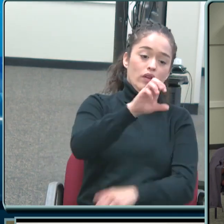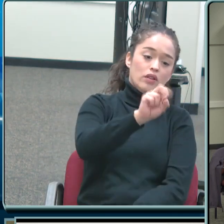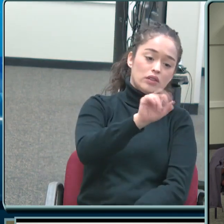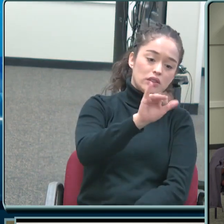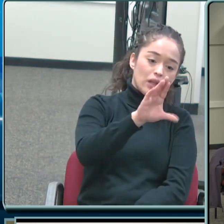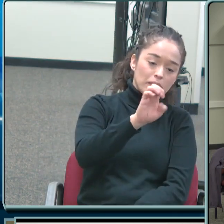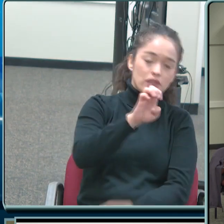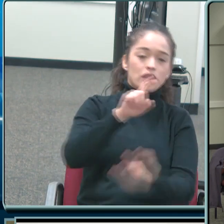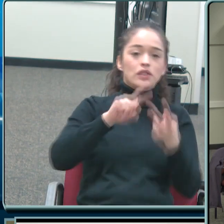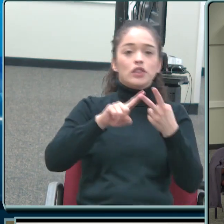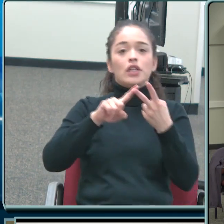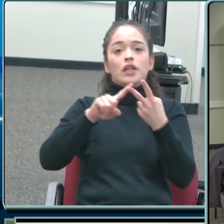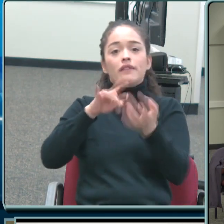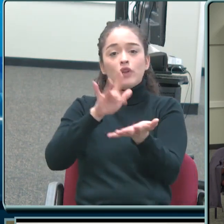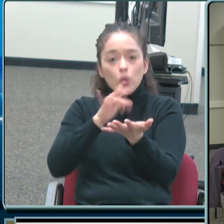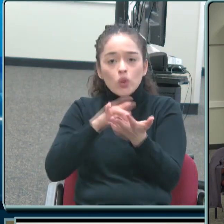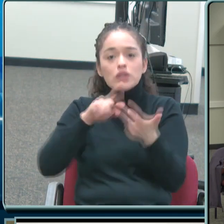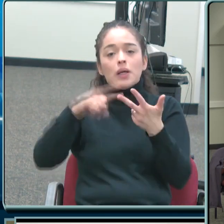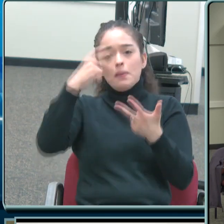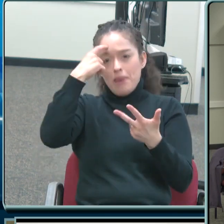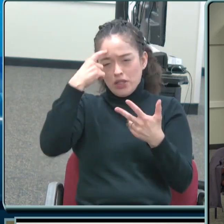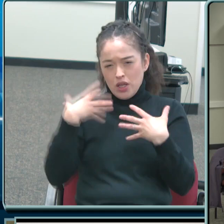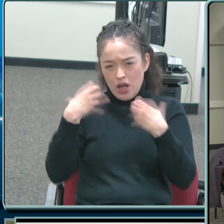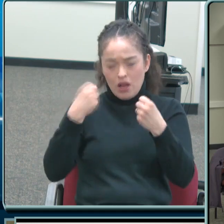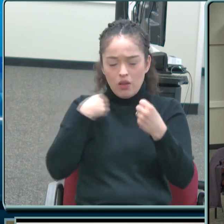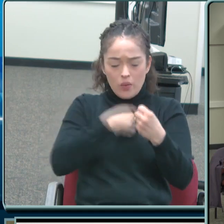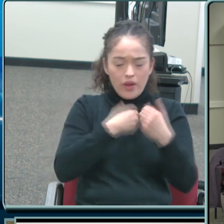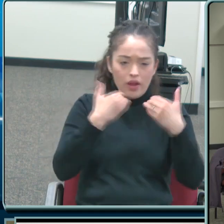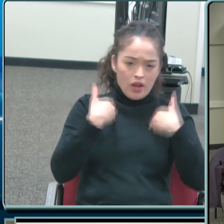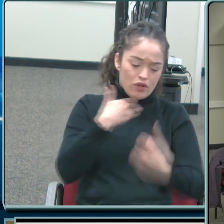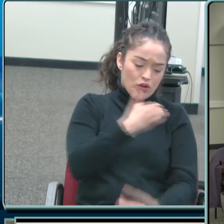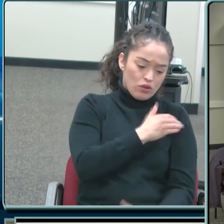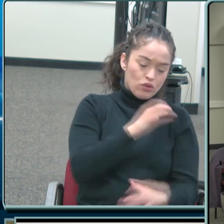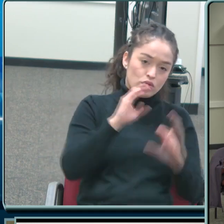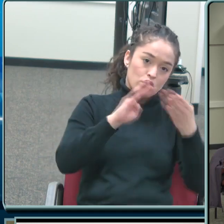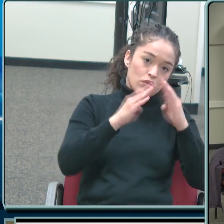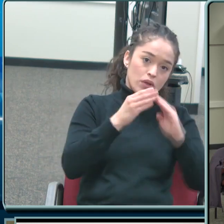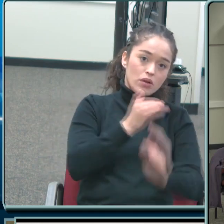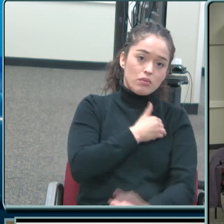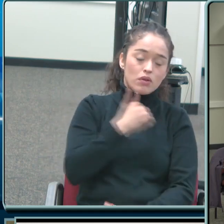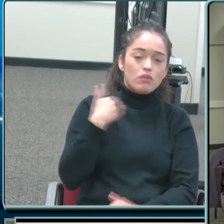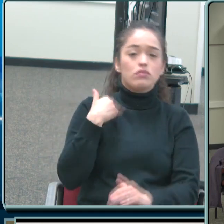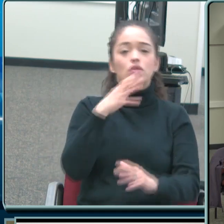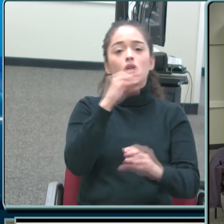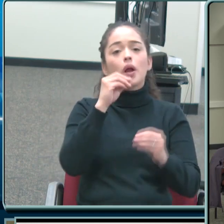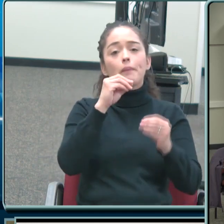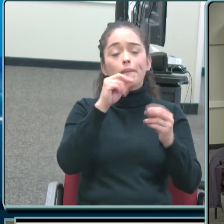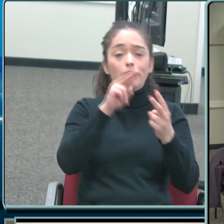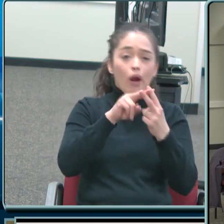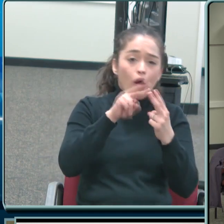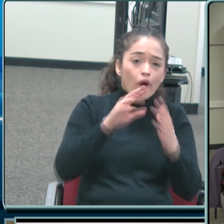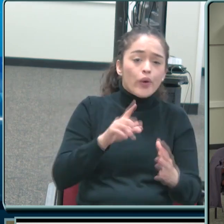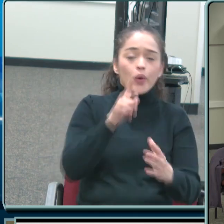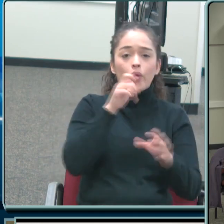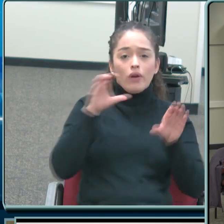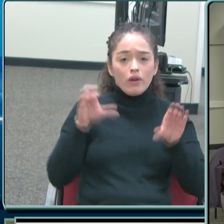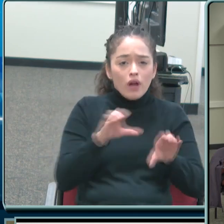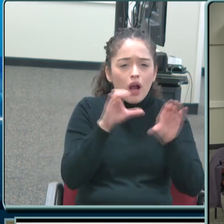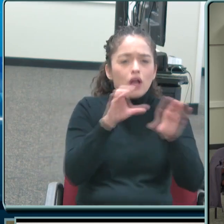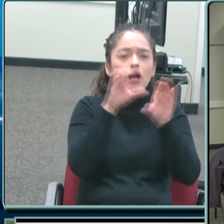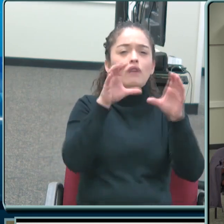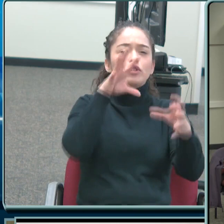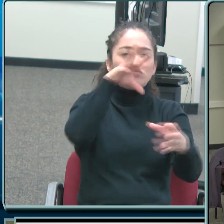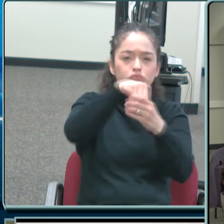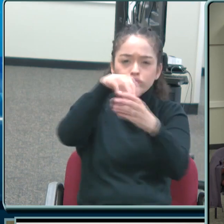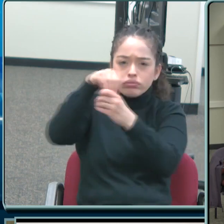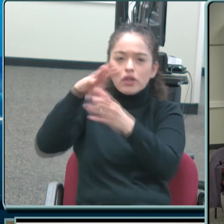violence, and mental health. The coalition consists of community members, youth, and partner organization representatives actively engaged in planning